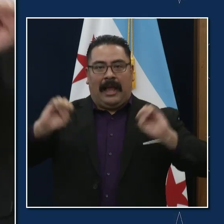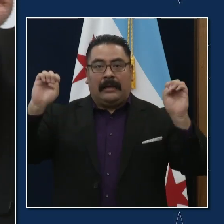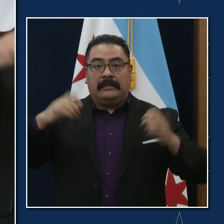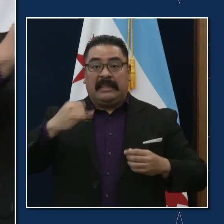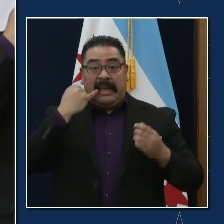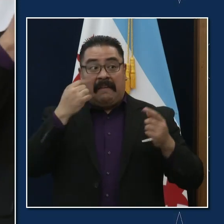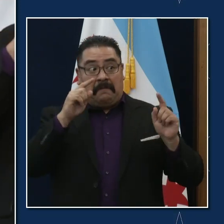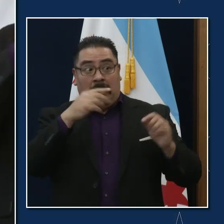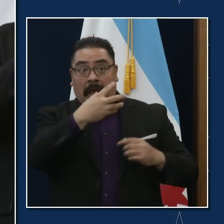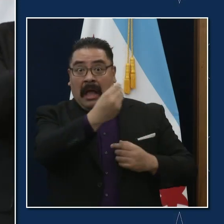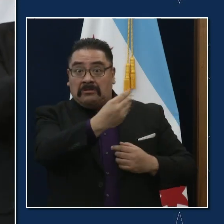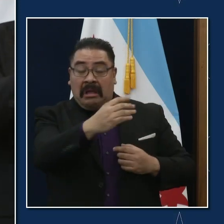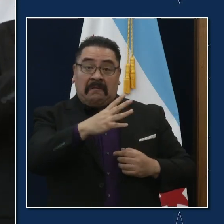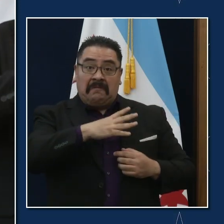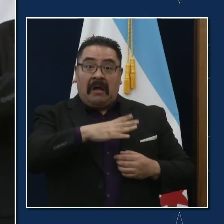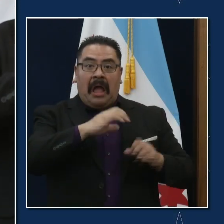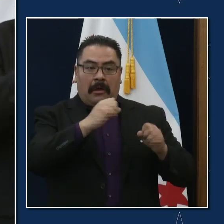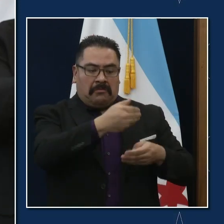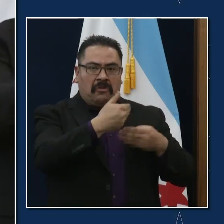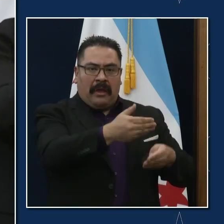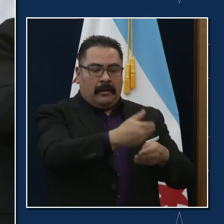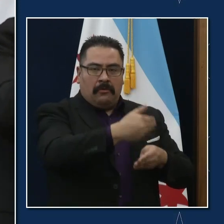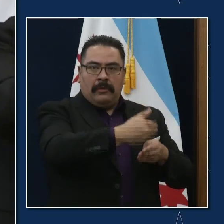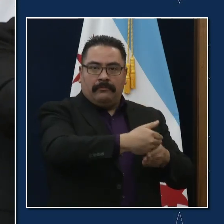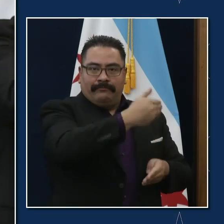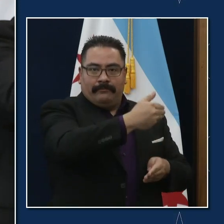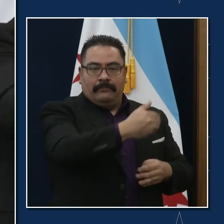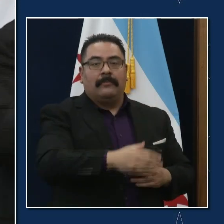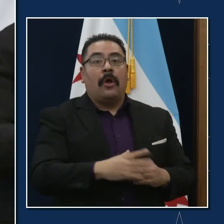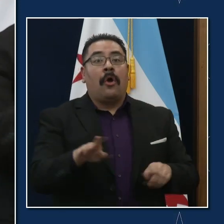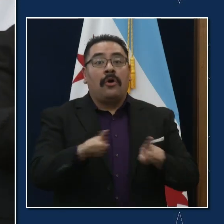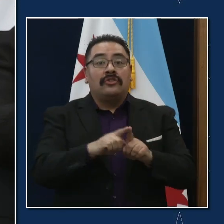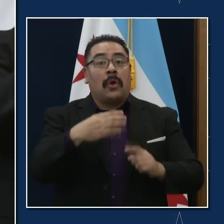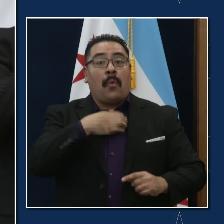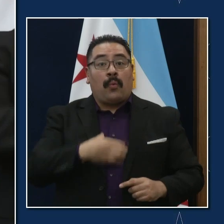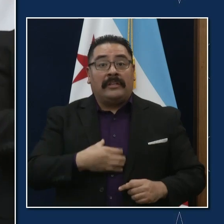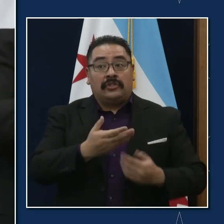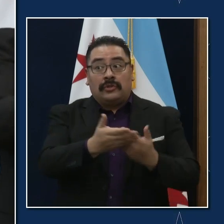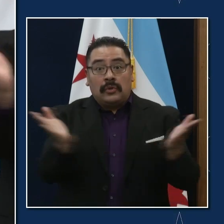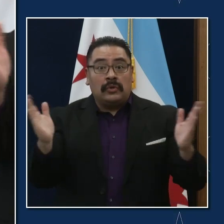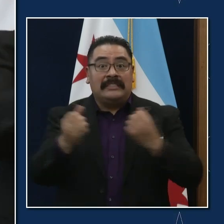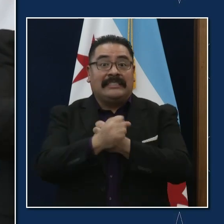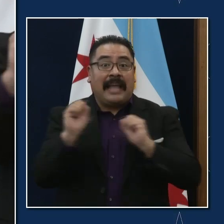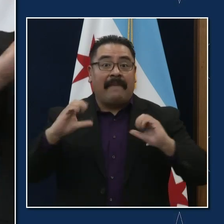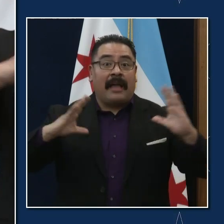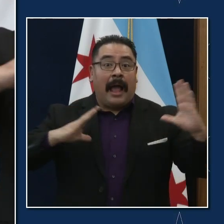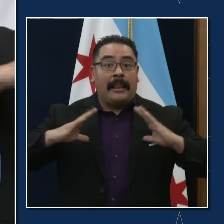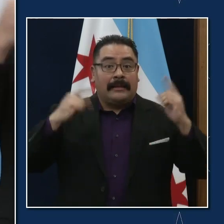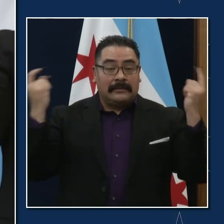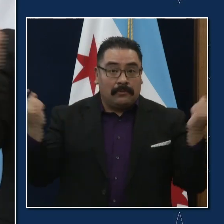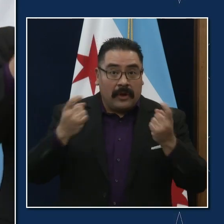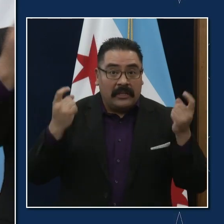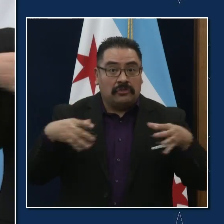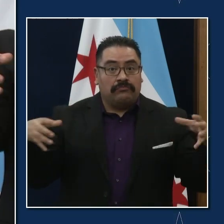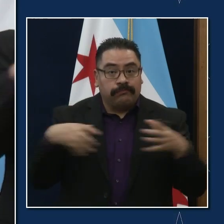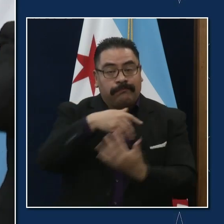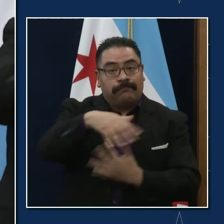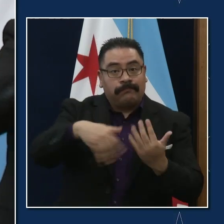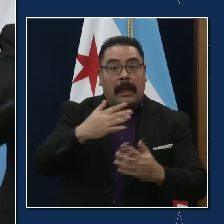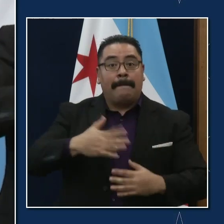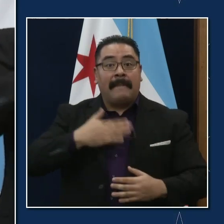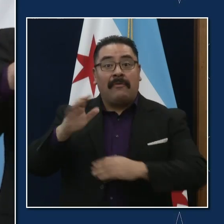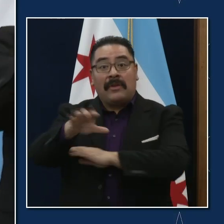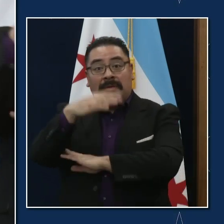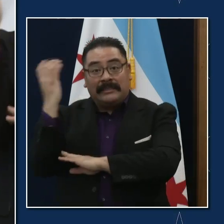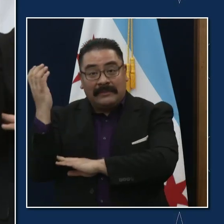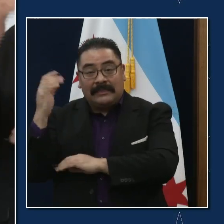you possibly can in the weather. And finally, I really wish you safe holiday celebrations, Merry